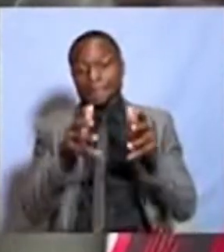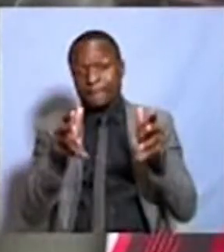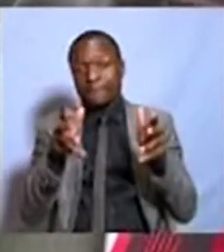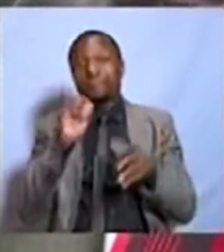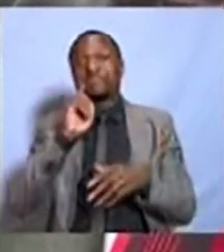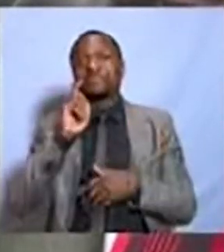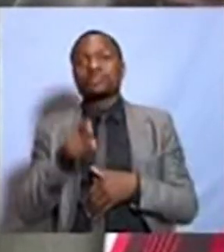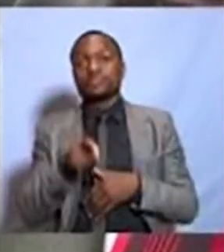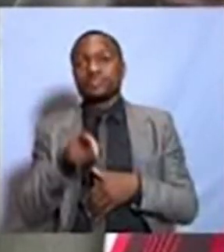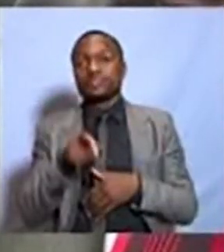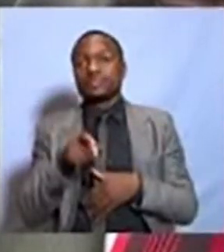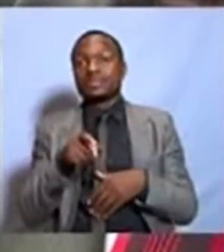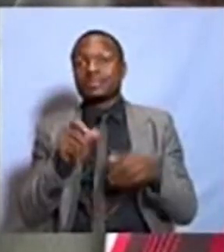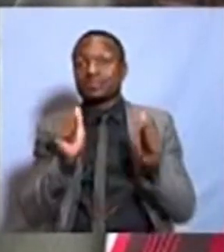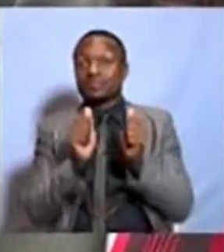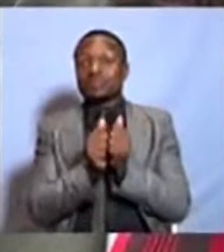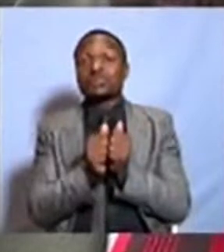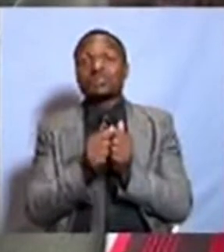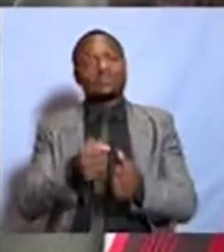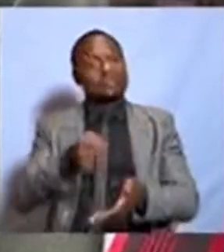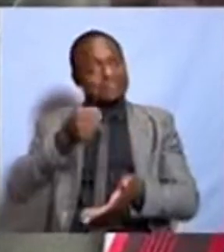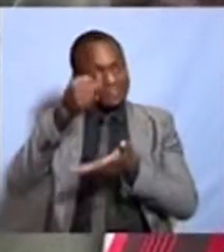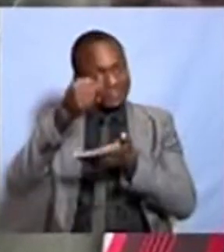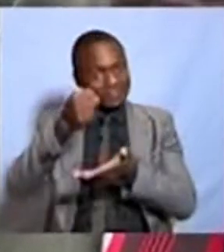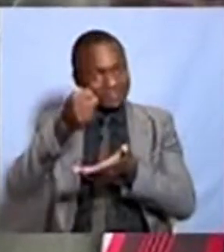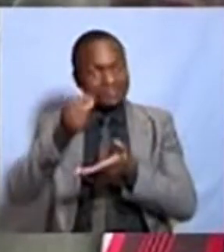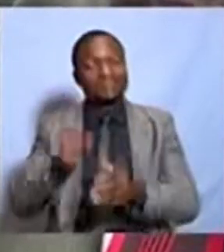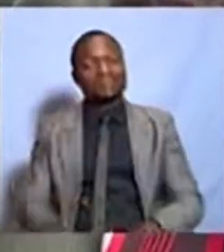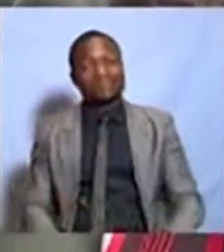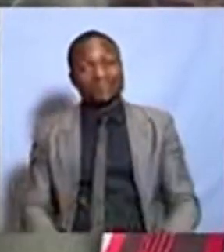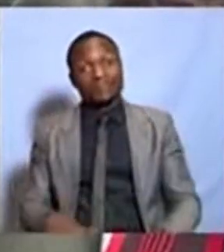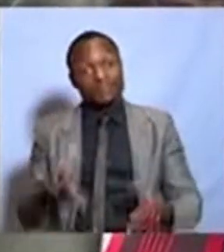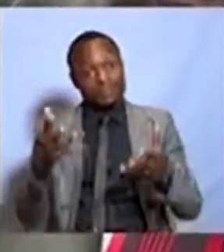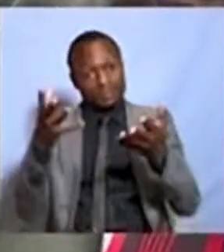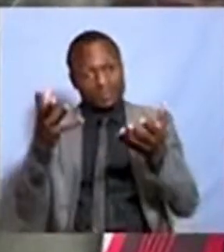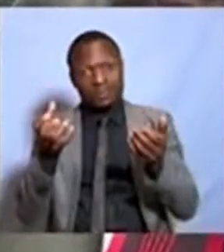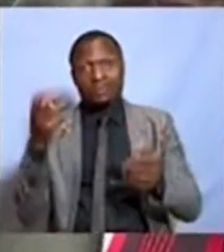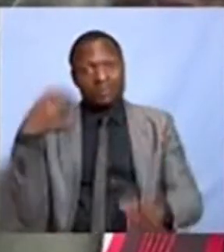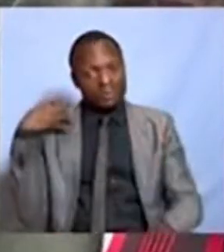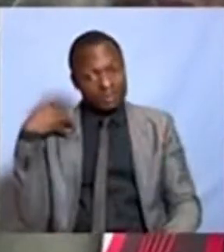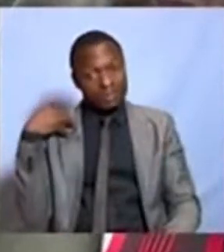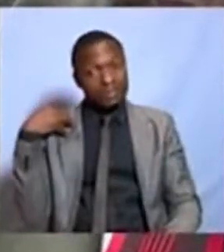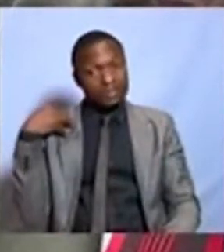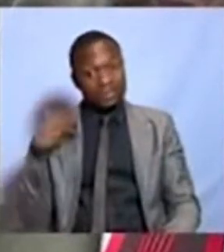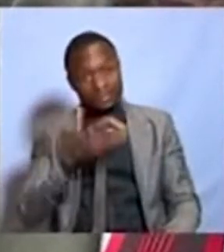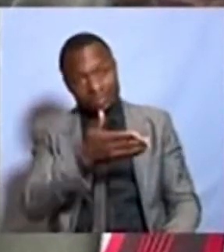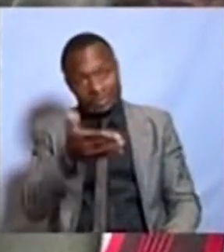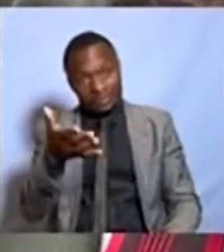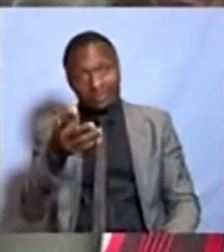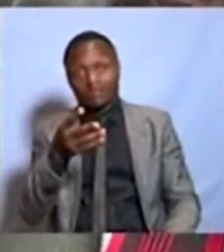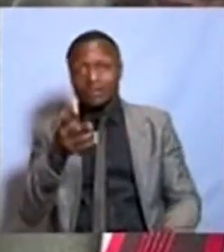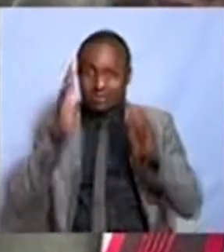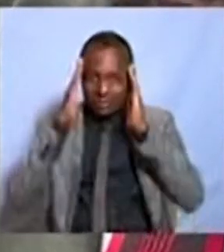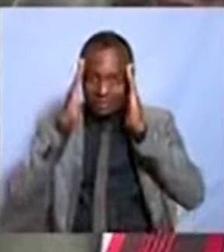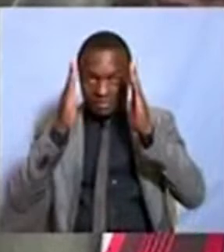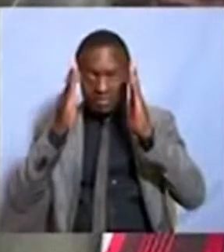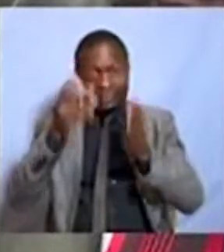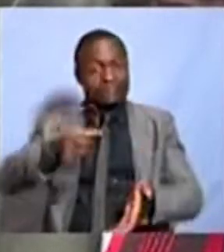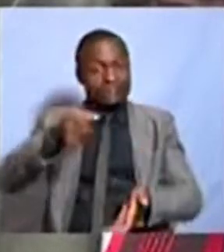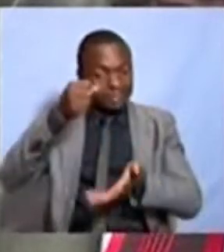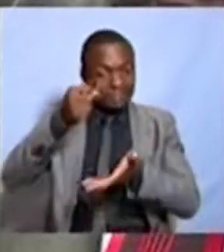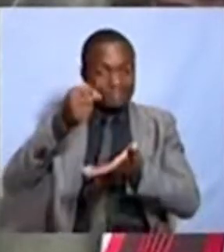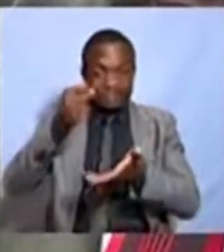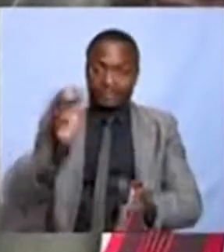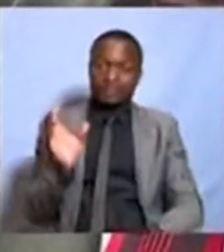with the budget. And so I just wanted to remind them that we're now looking at the budget in sectors,